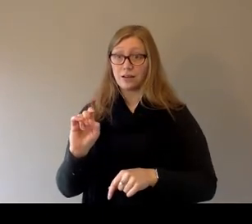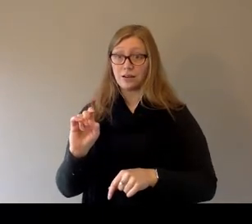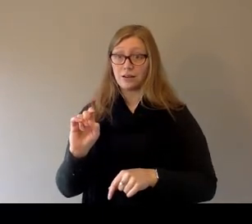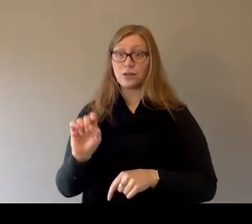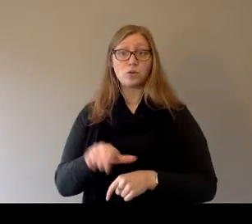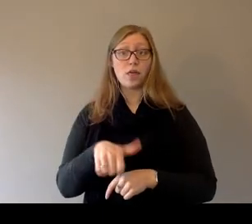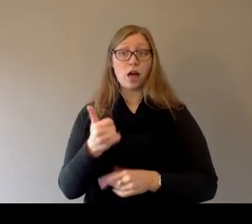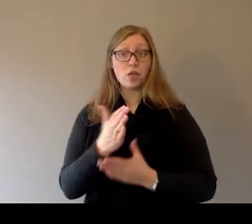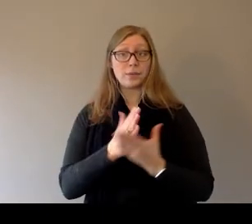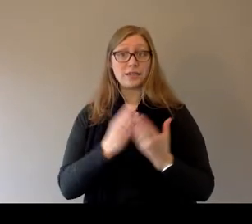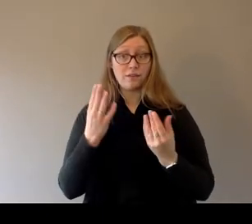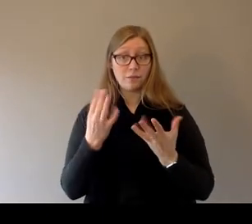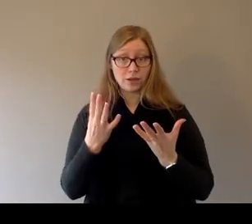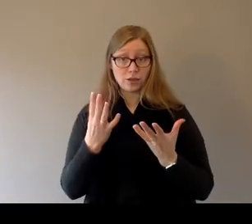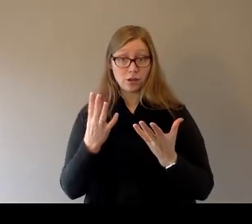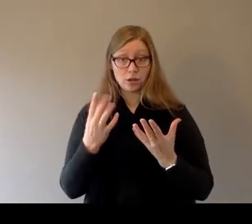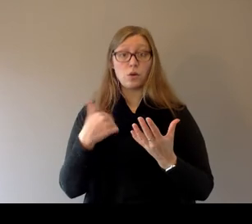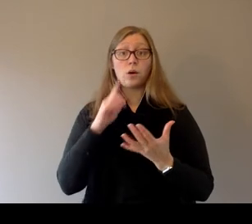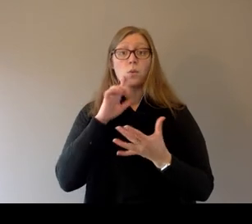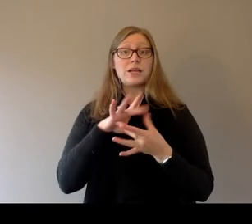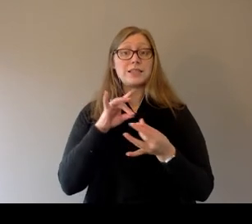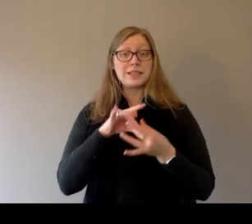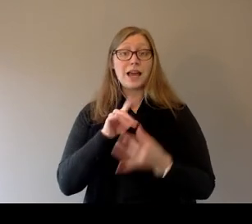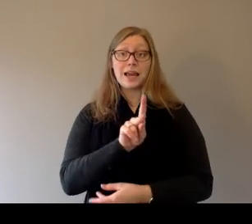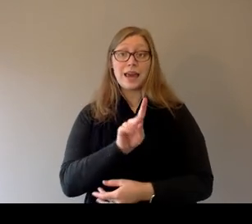information we're going to say is KM